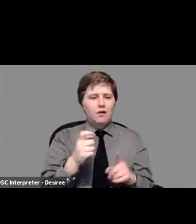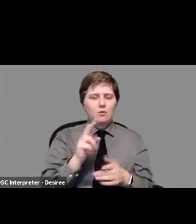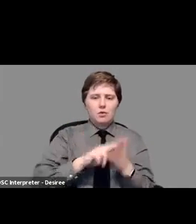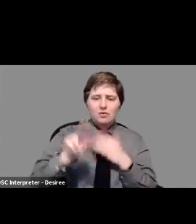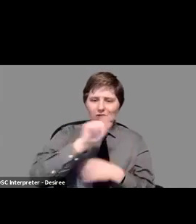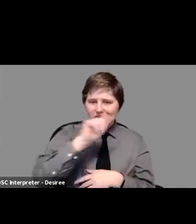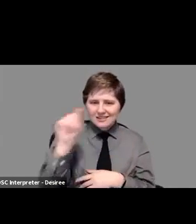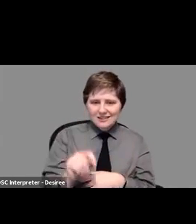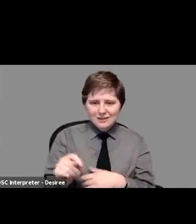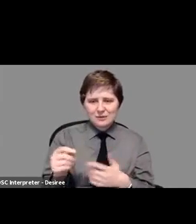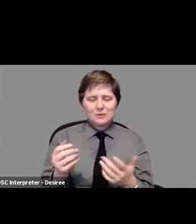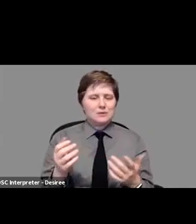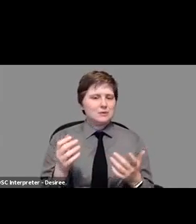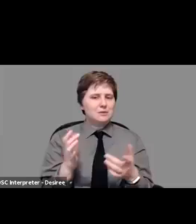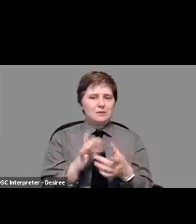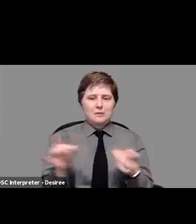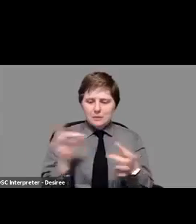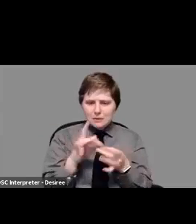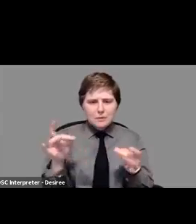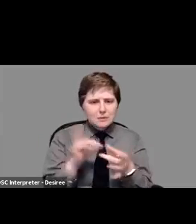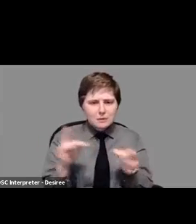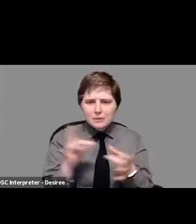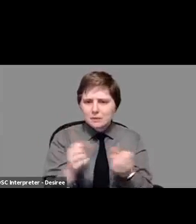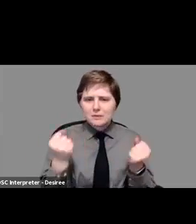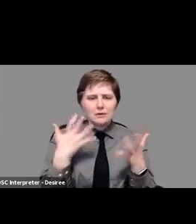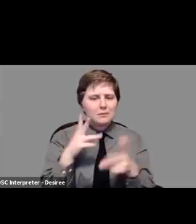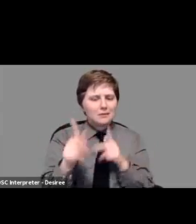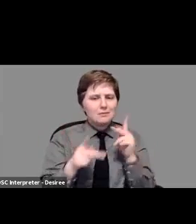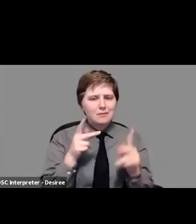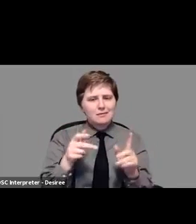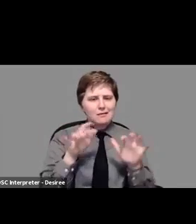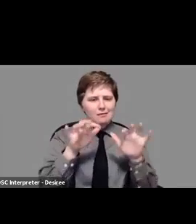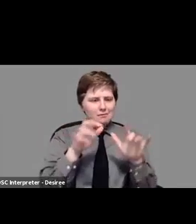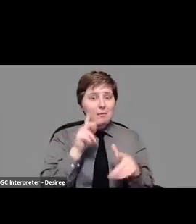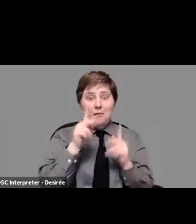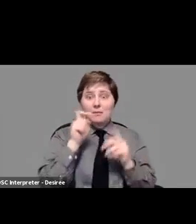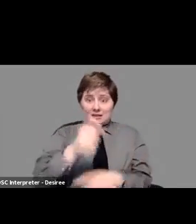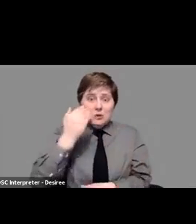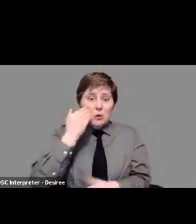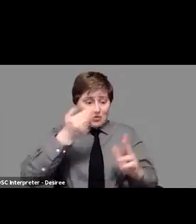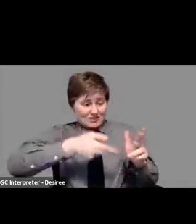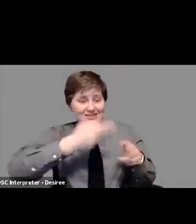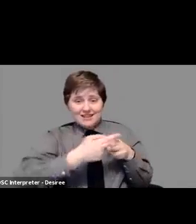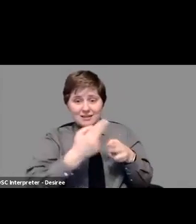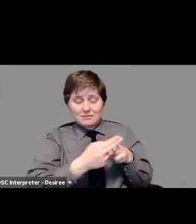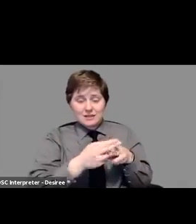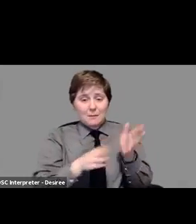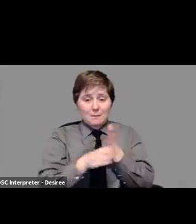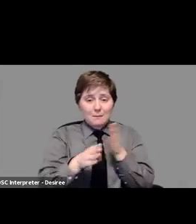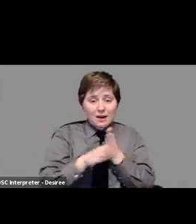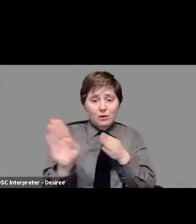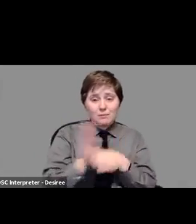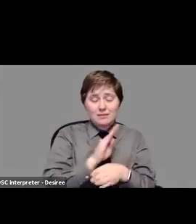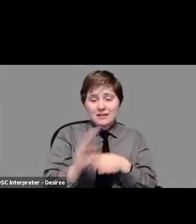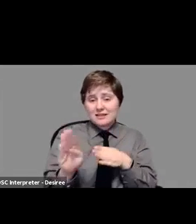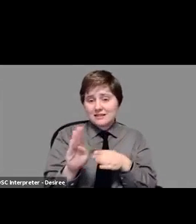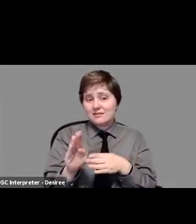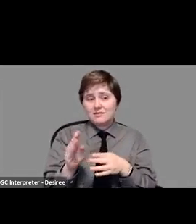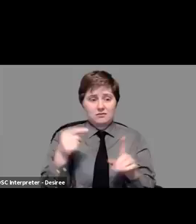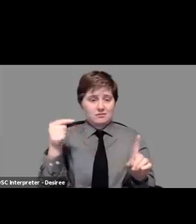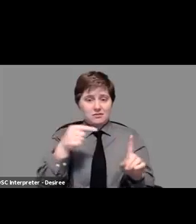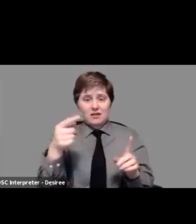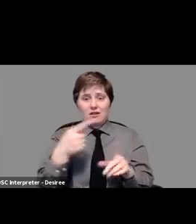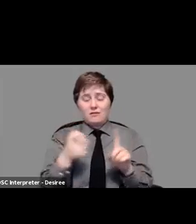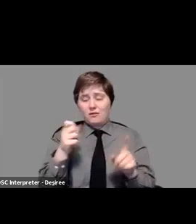of Toledo. And I'm seeing so many people who people need to know, the minority business impact from